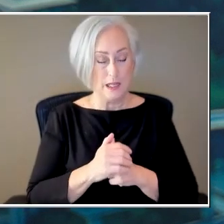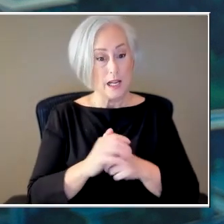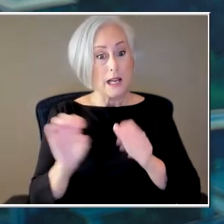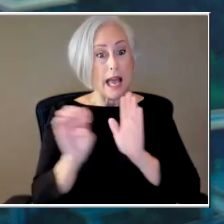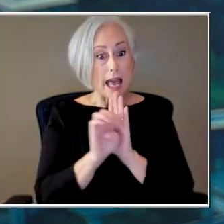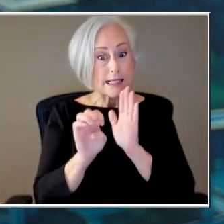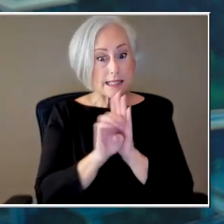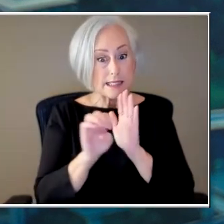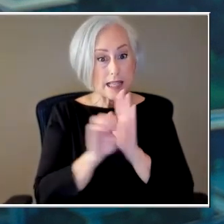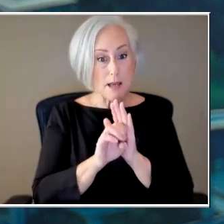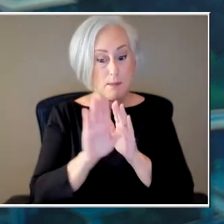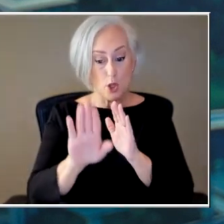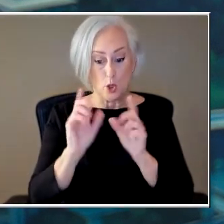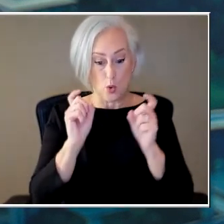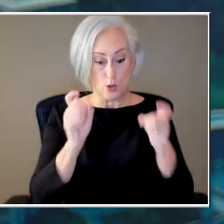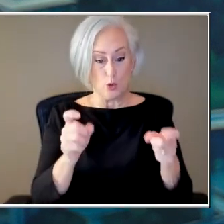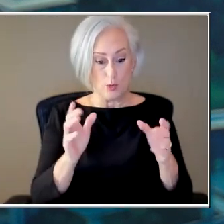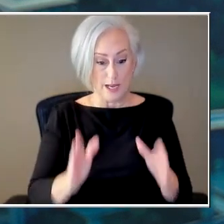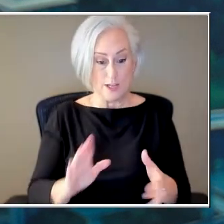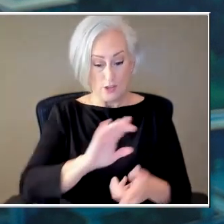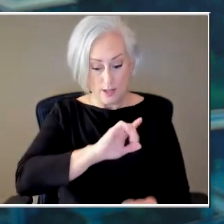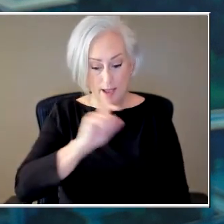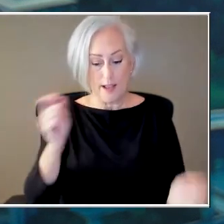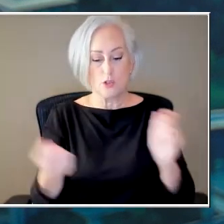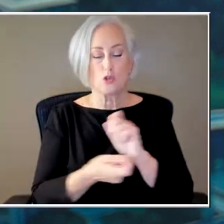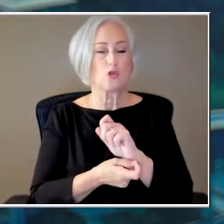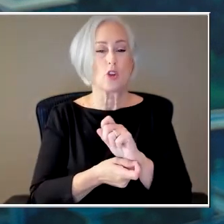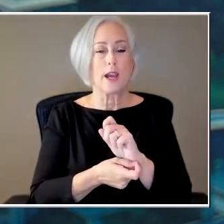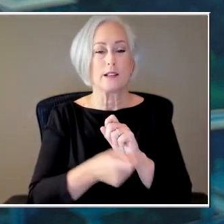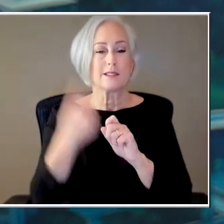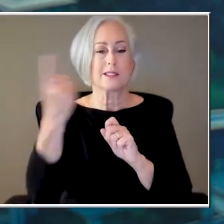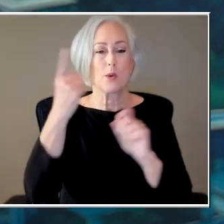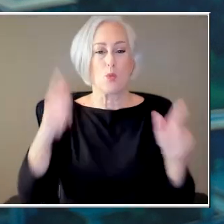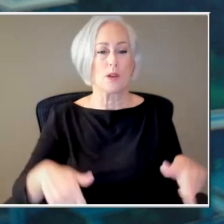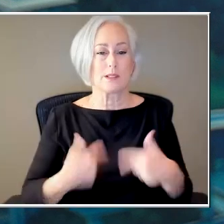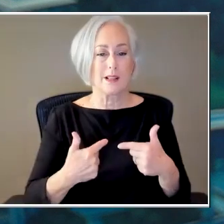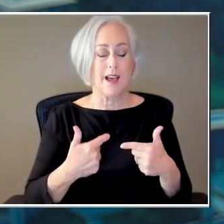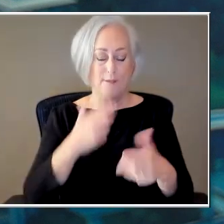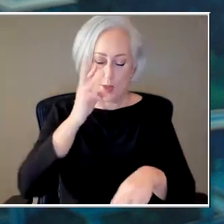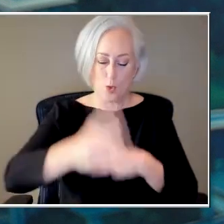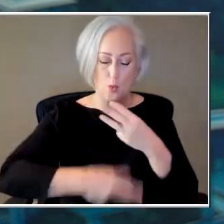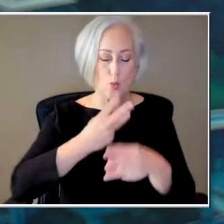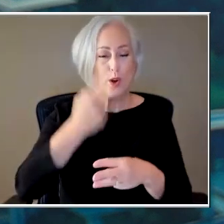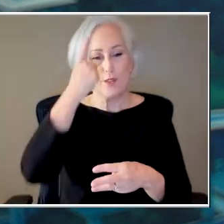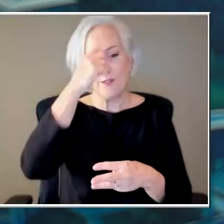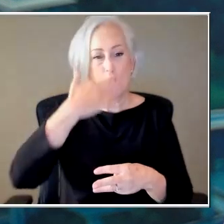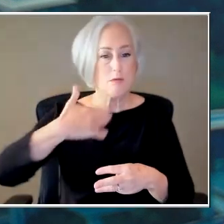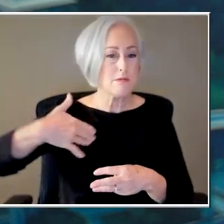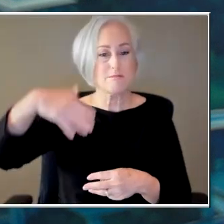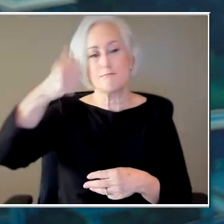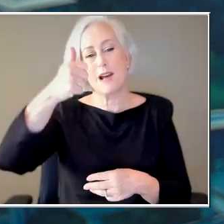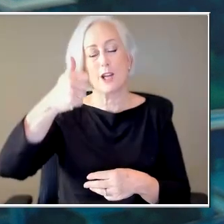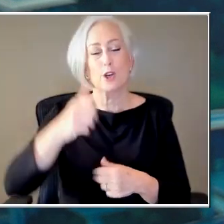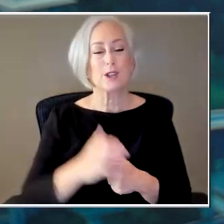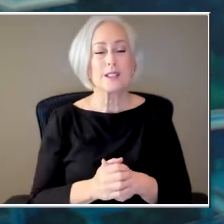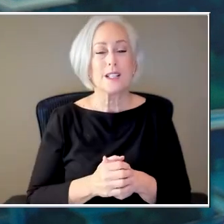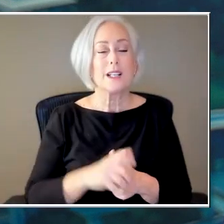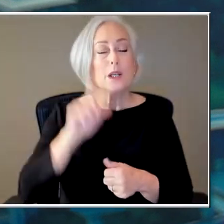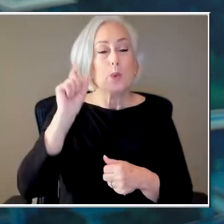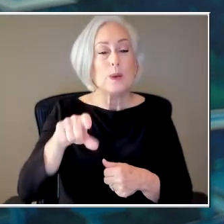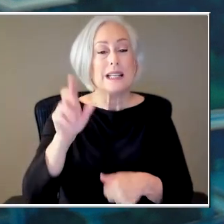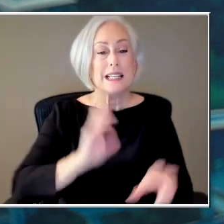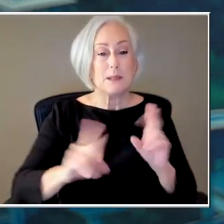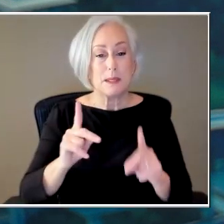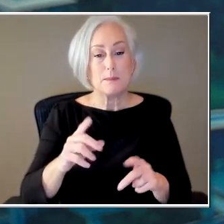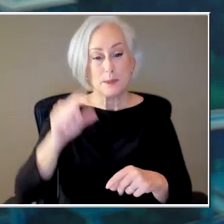donation can do and change somebody's life radically, change the world for the better. And we need people of African American